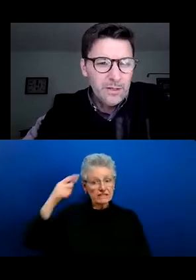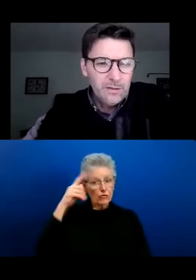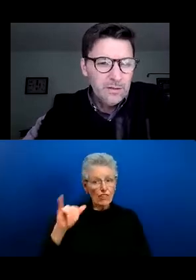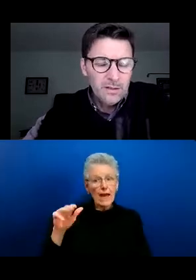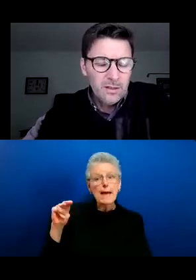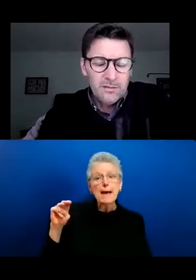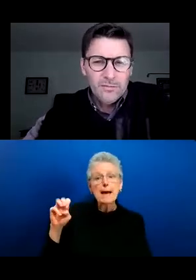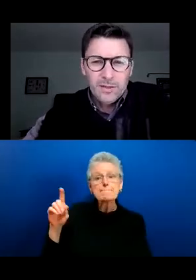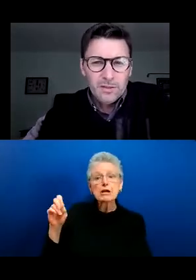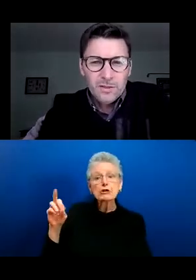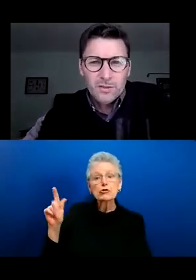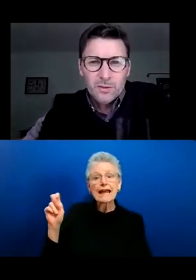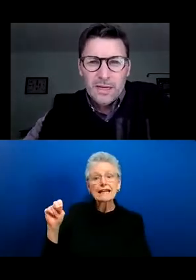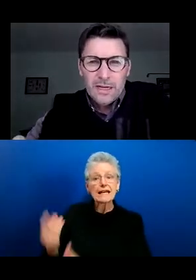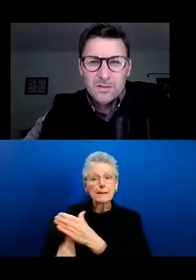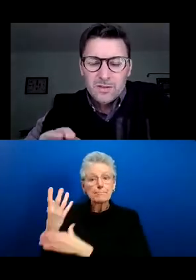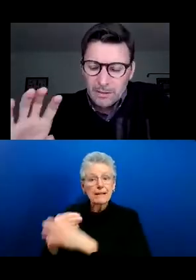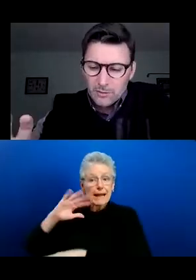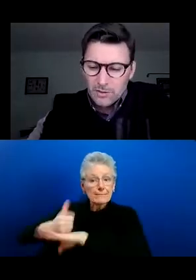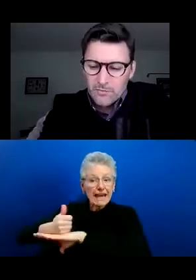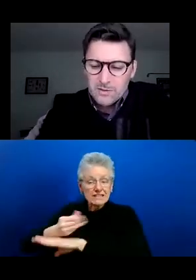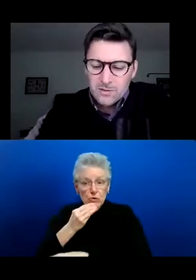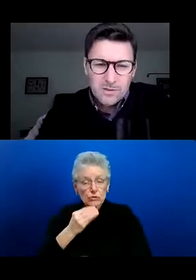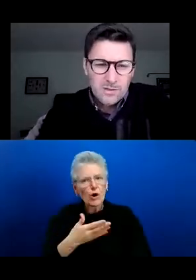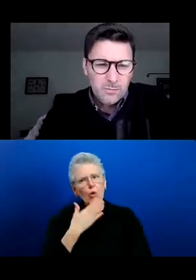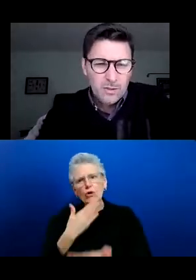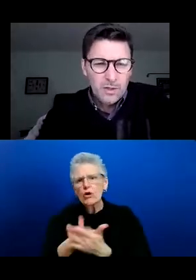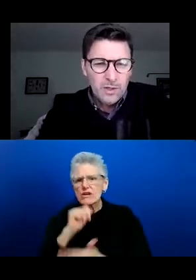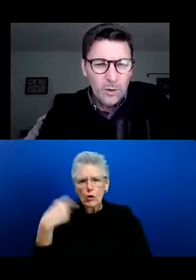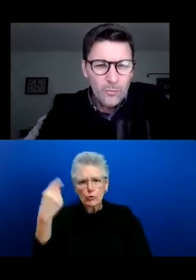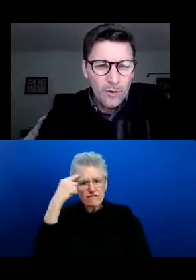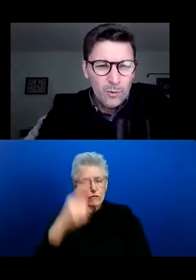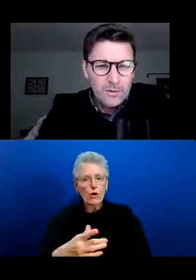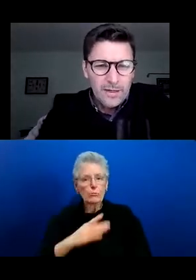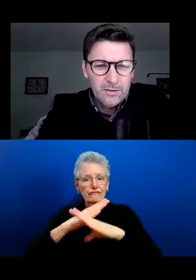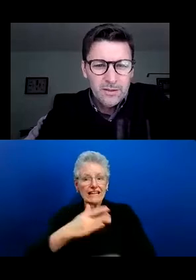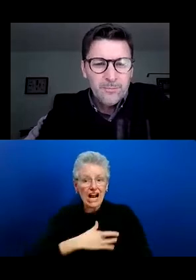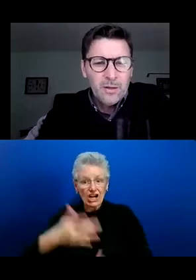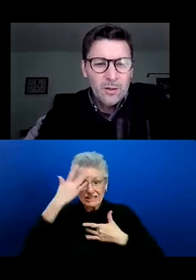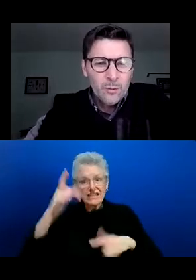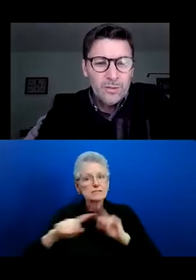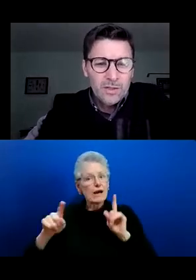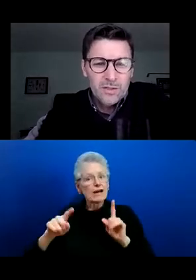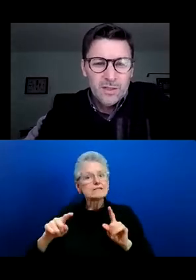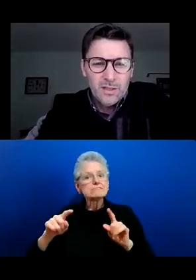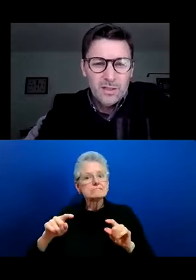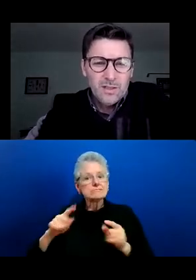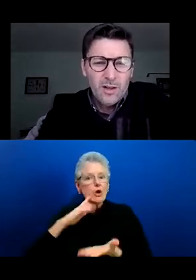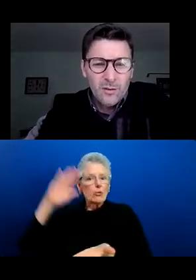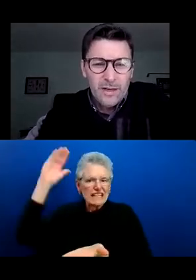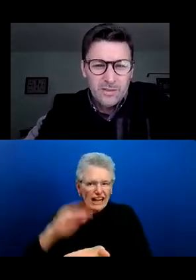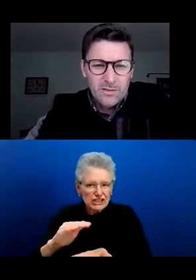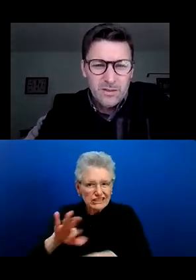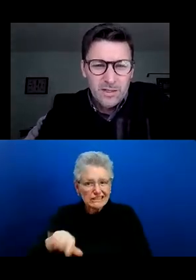are very, very good, not just about cardiovascular disease, but overall mortality, reduction